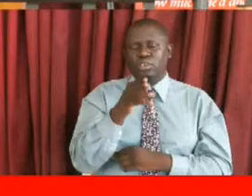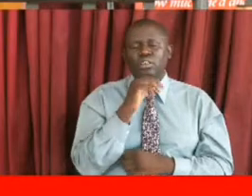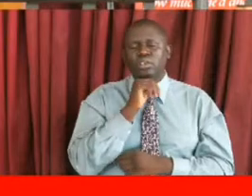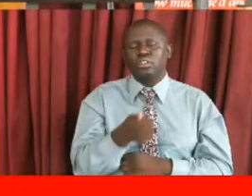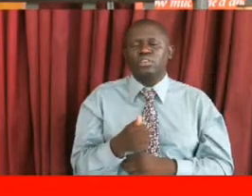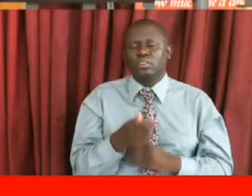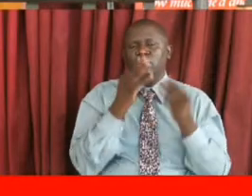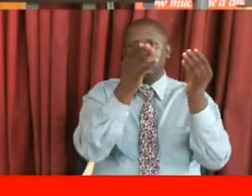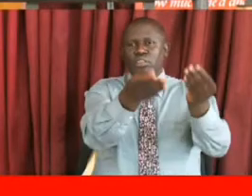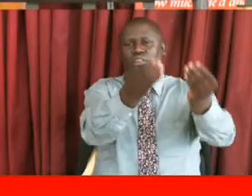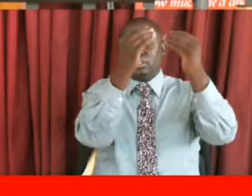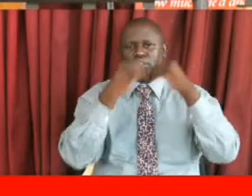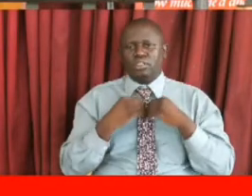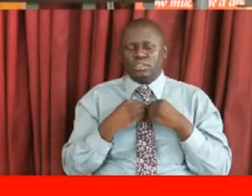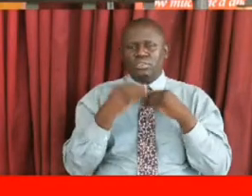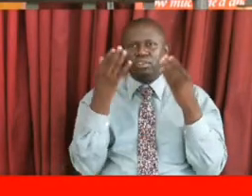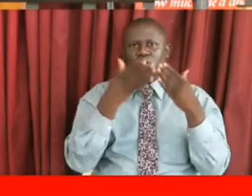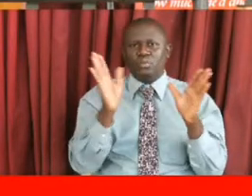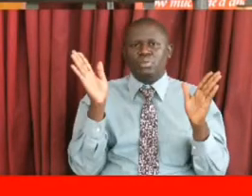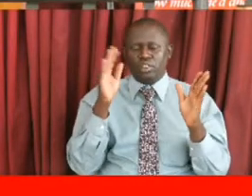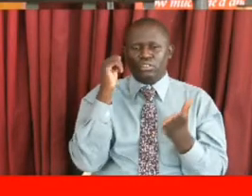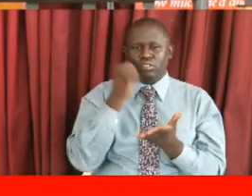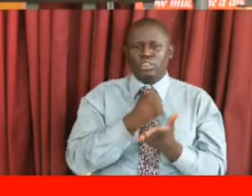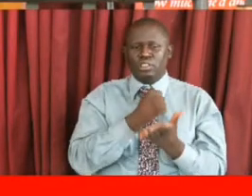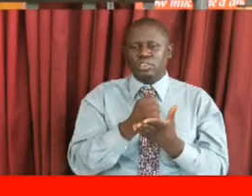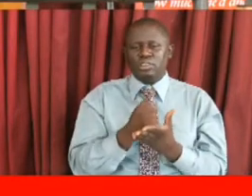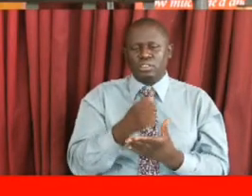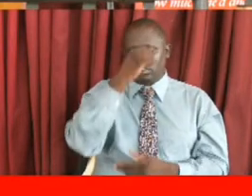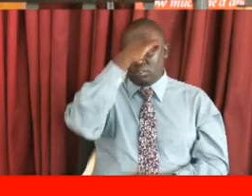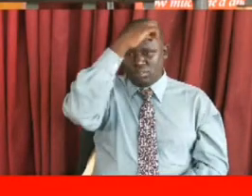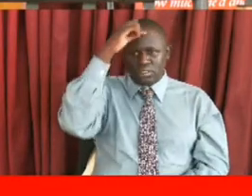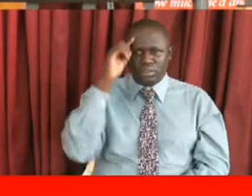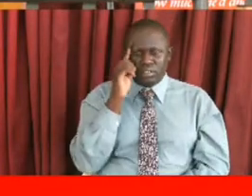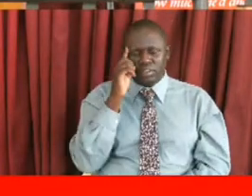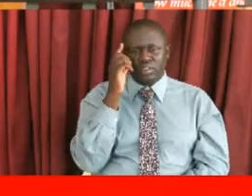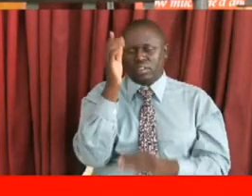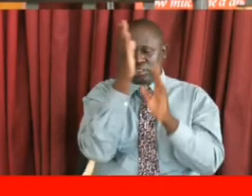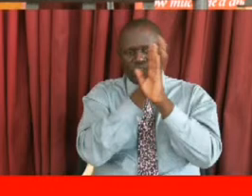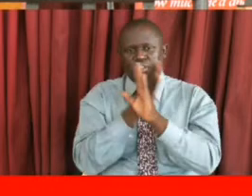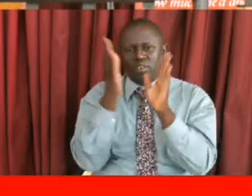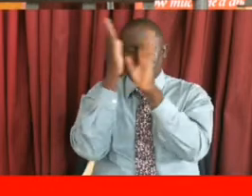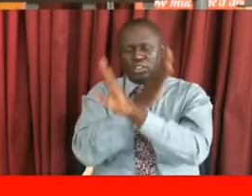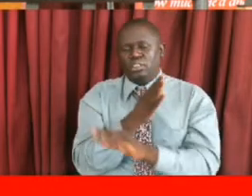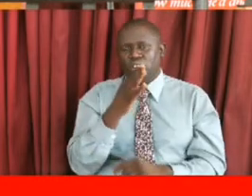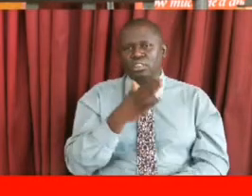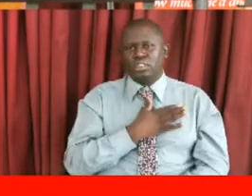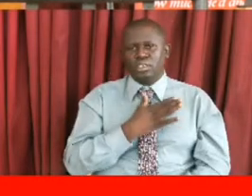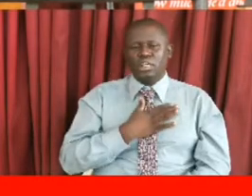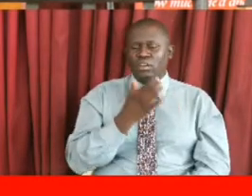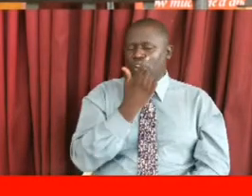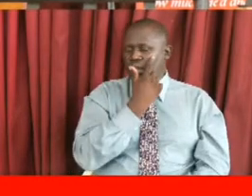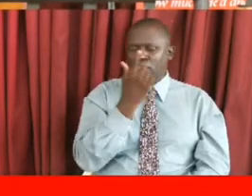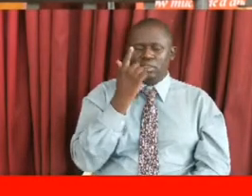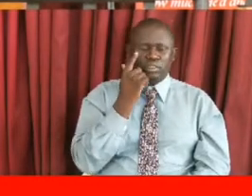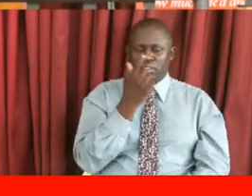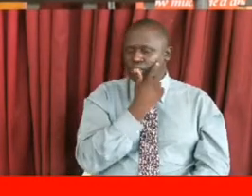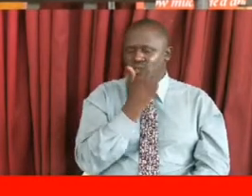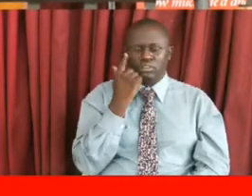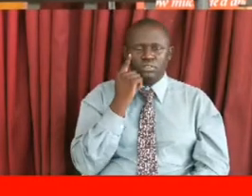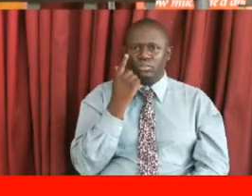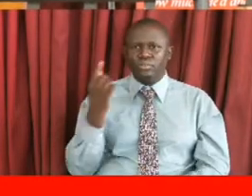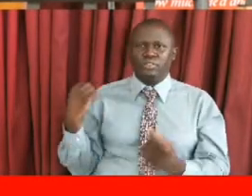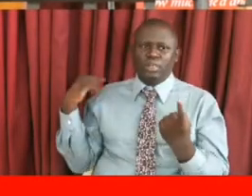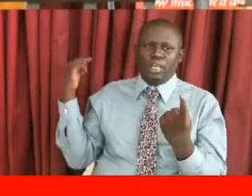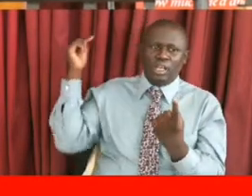the seal because it is hid to our eyes until the day that God is